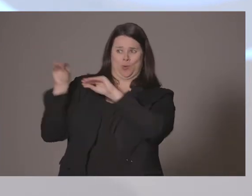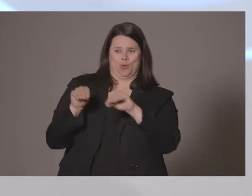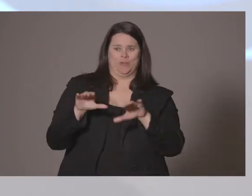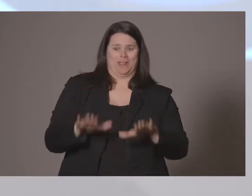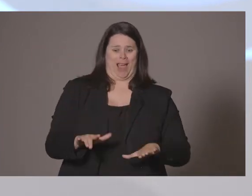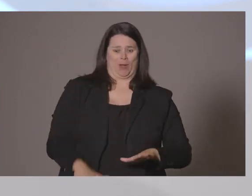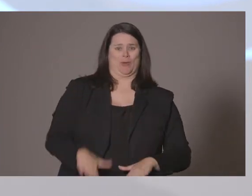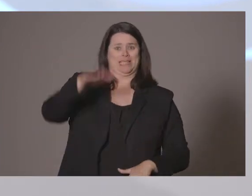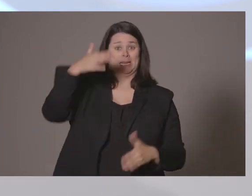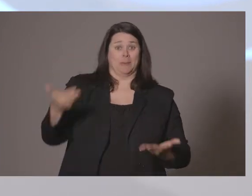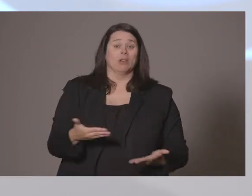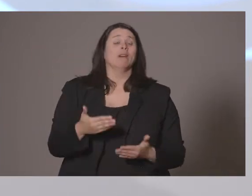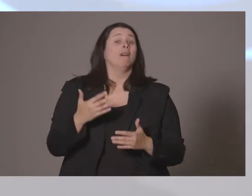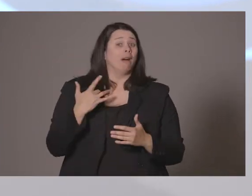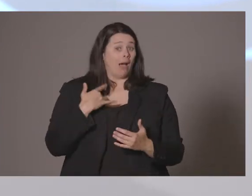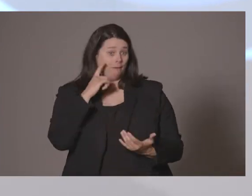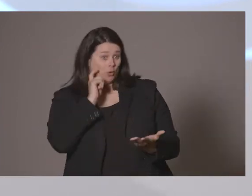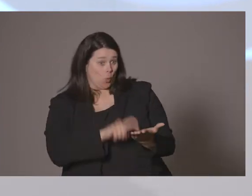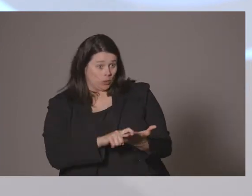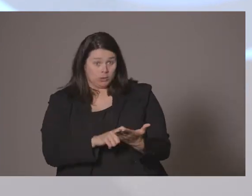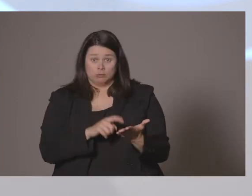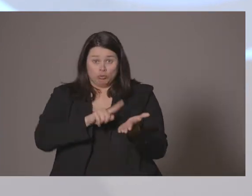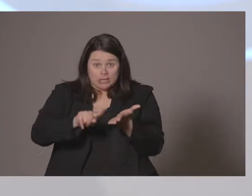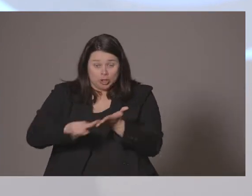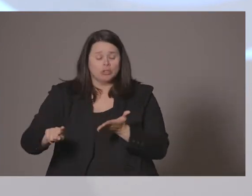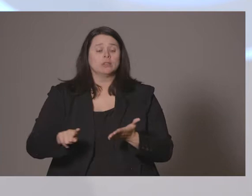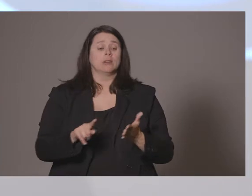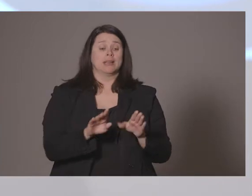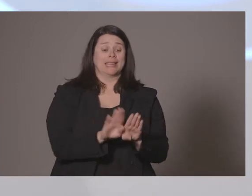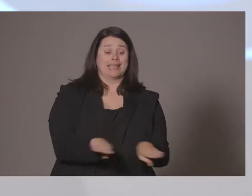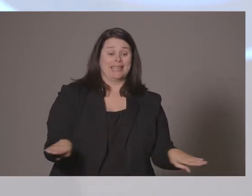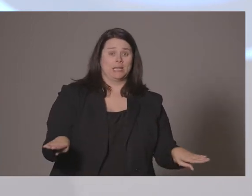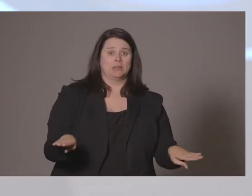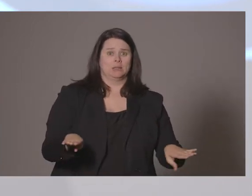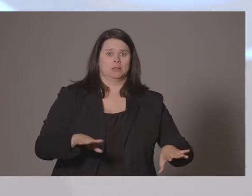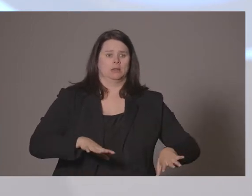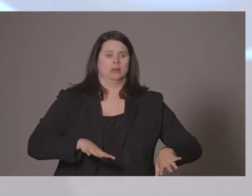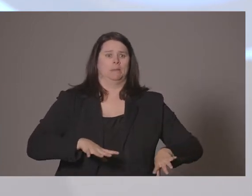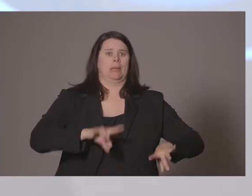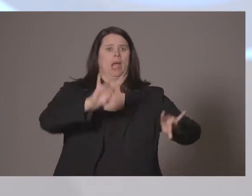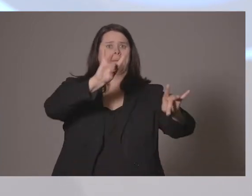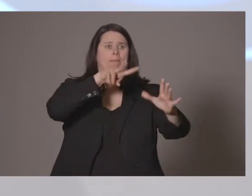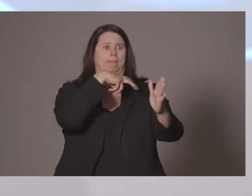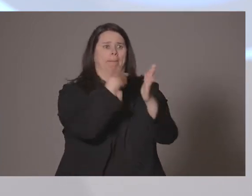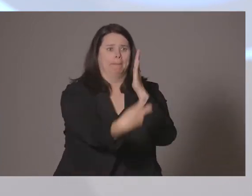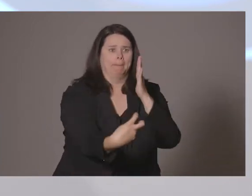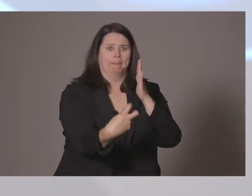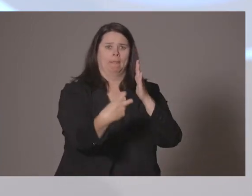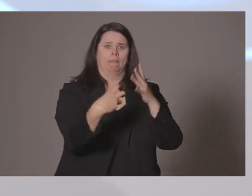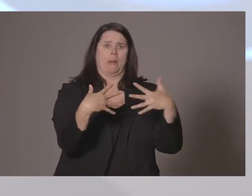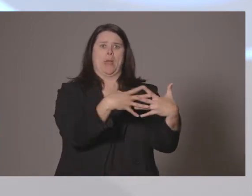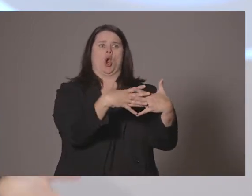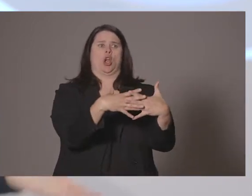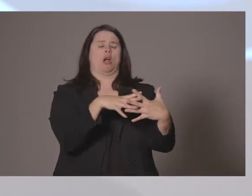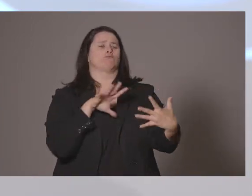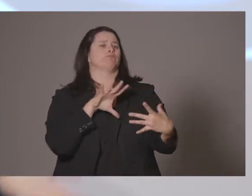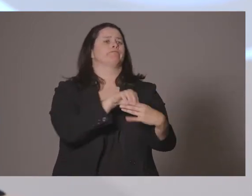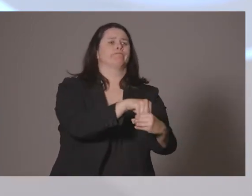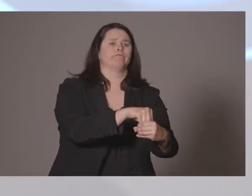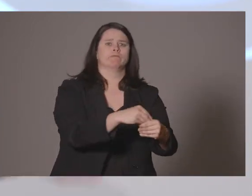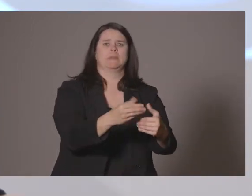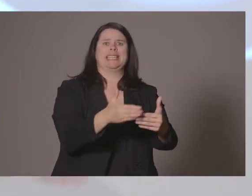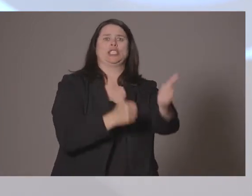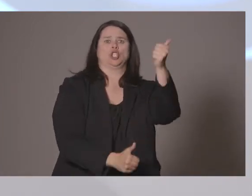children acculturate faster than the adults do, and then there's a really big conflict here because the children might